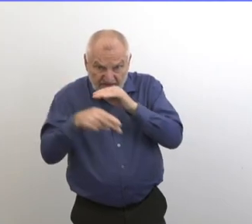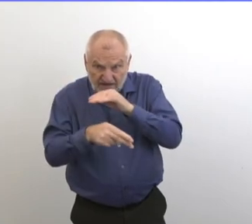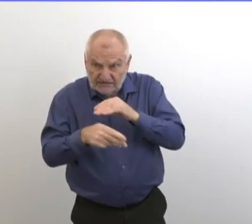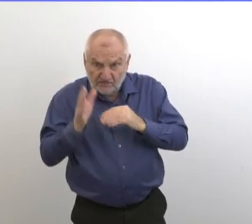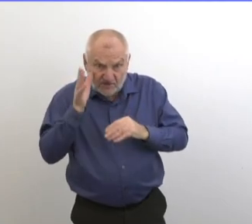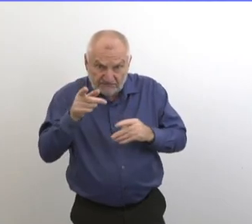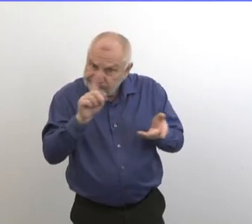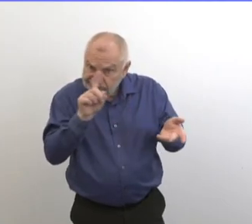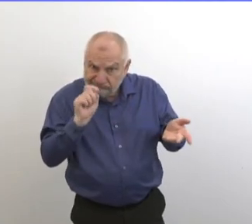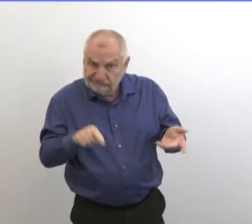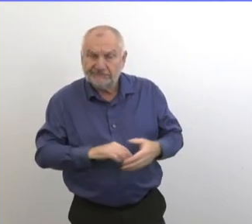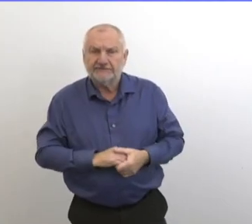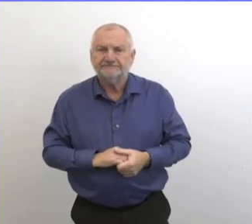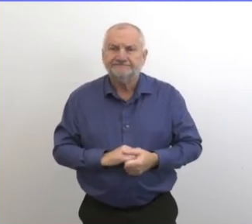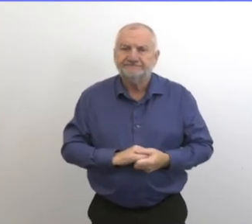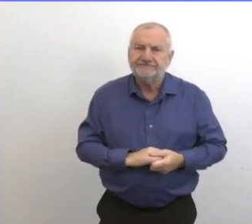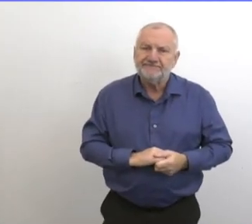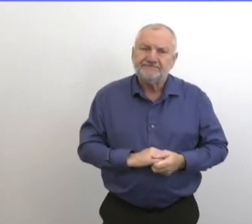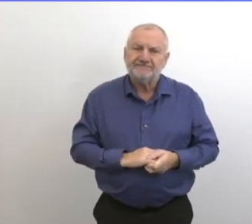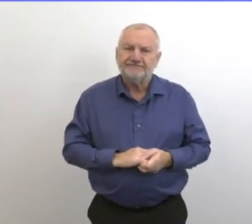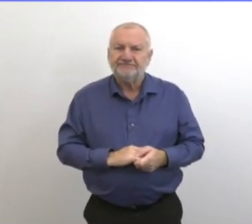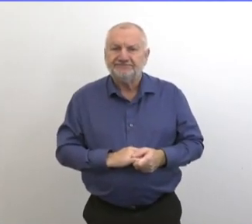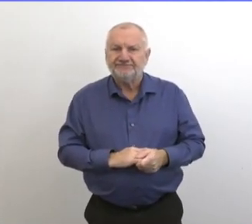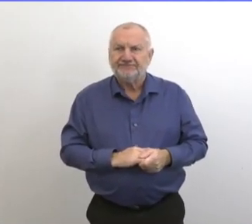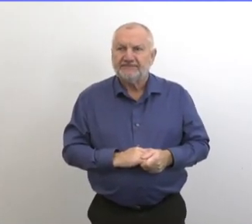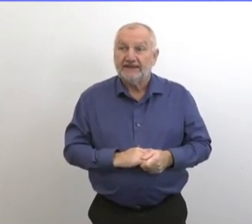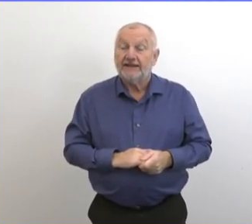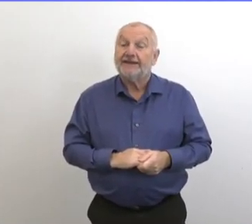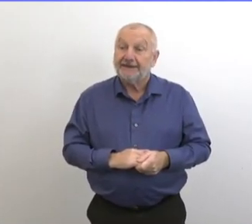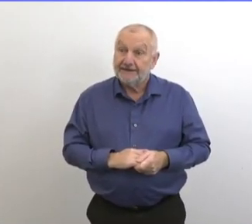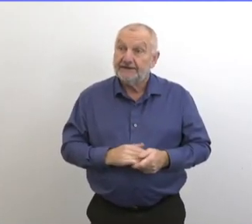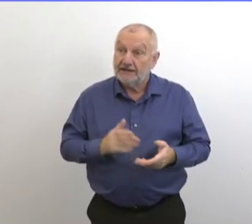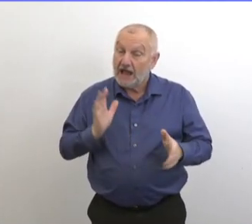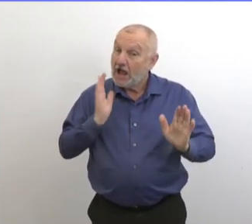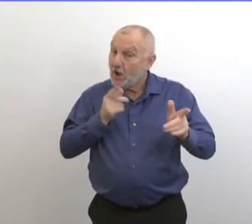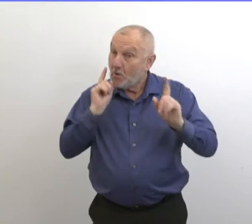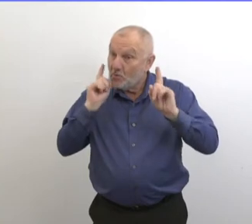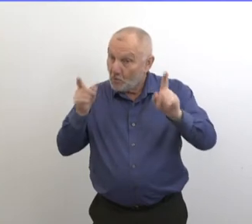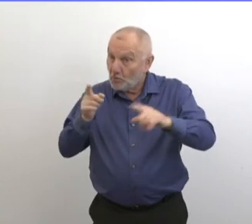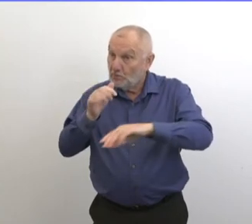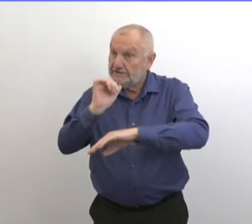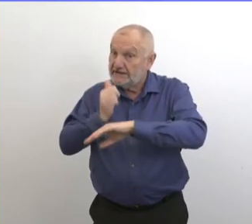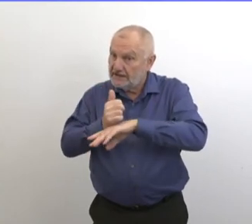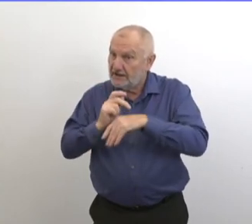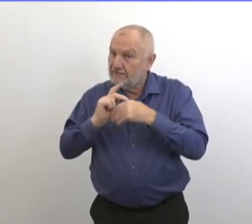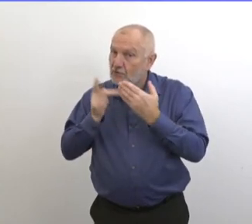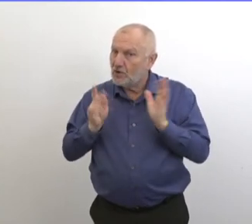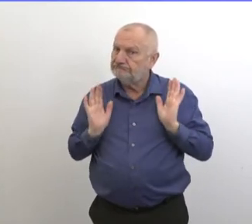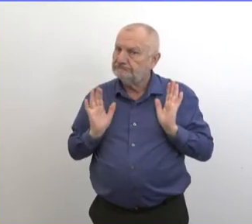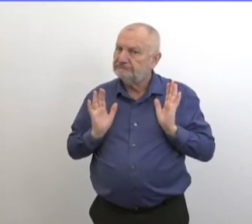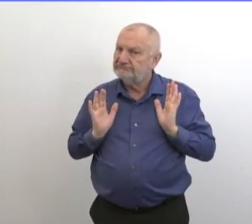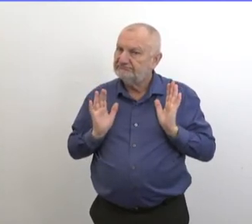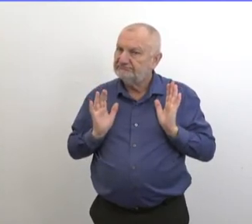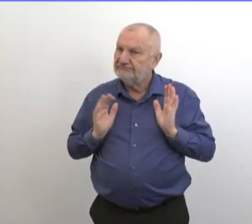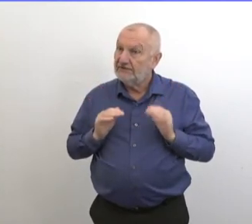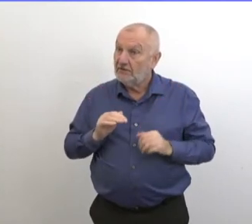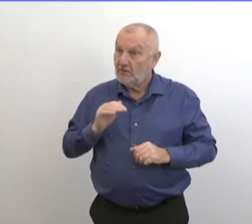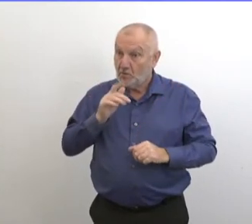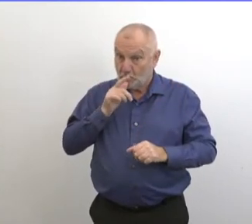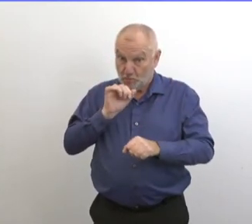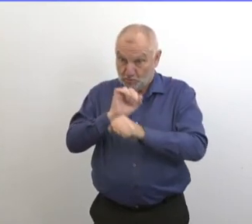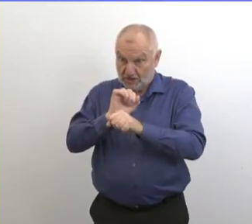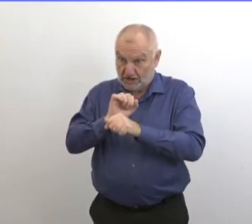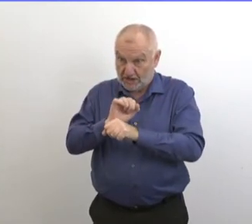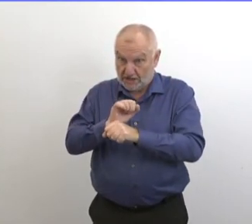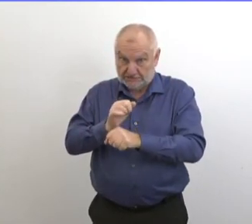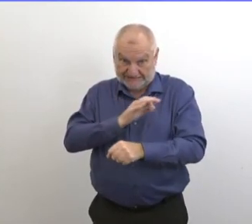is create, a program here to get money out to those quickly, right? So they'll apply for